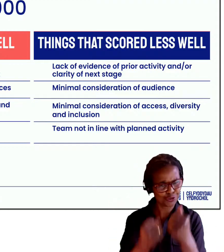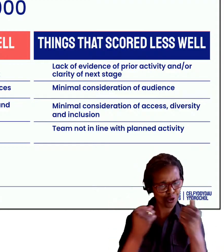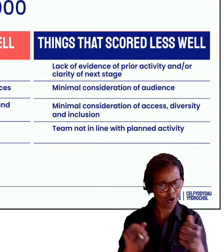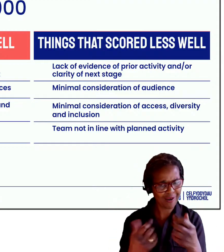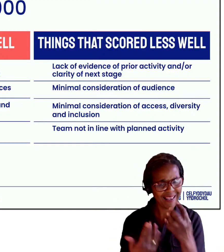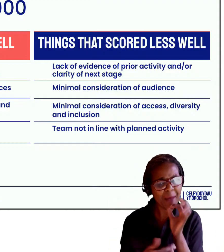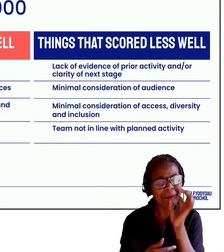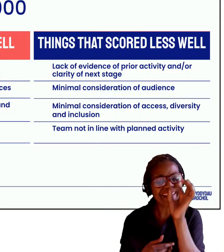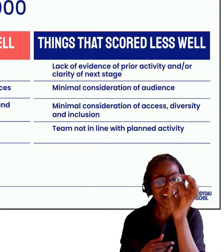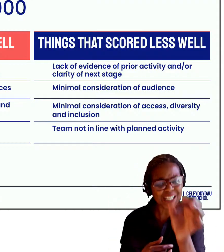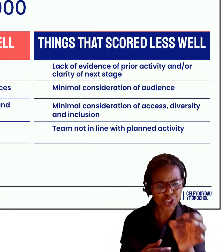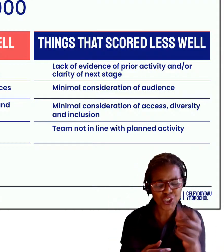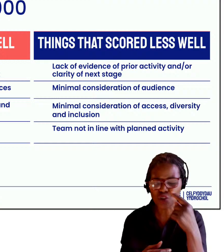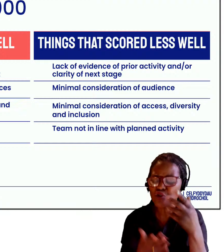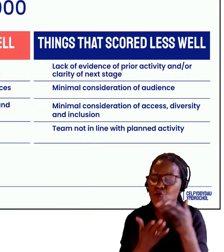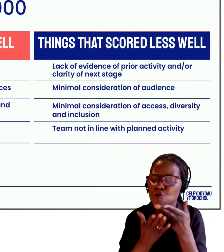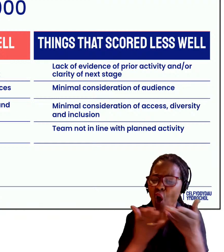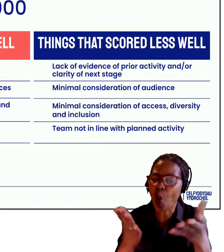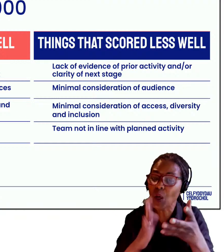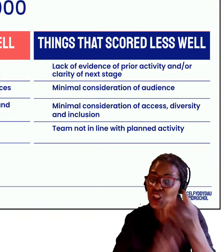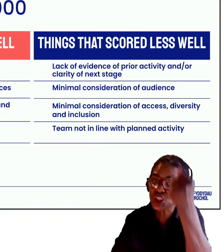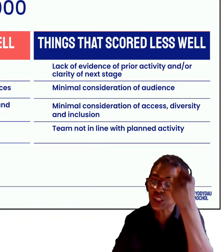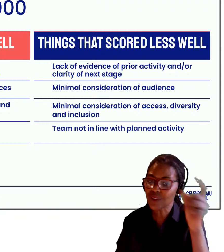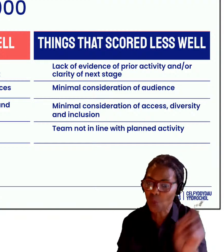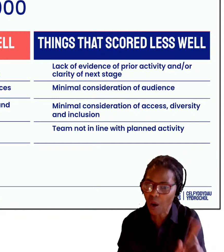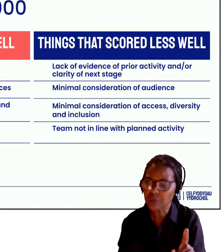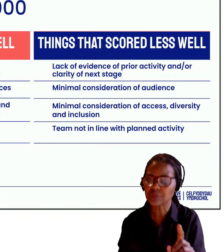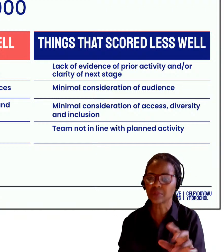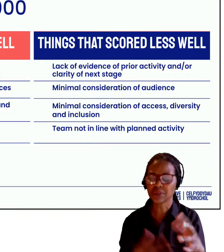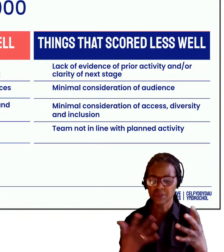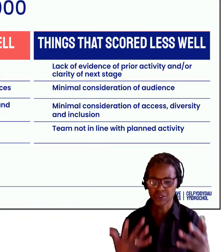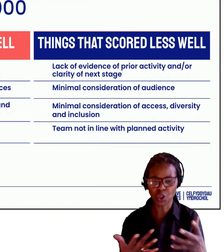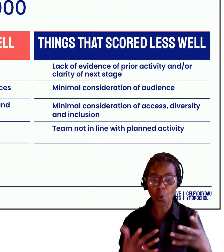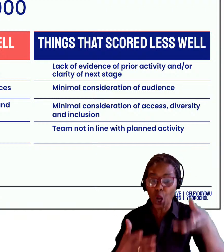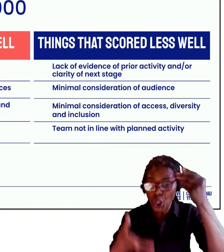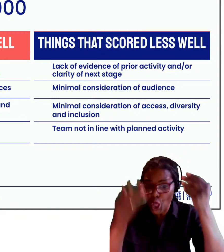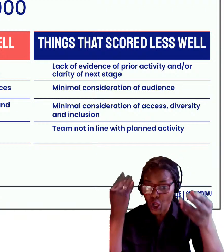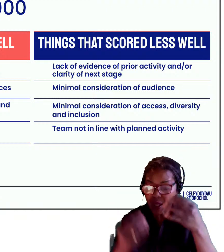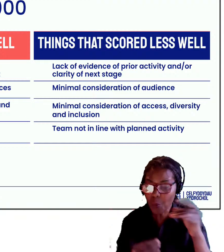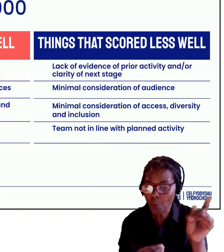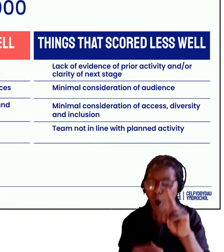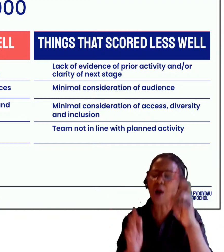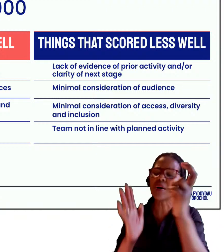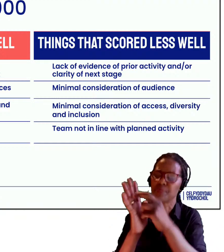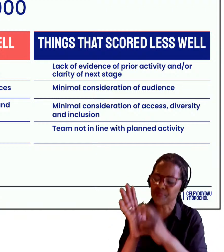far. You know, they shared the challenges, the learnings gathered along the way, and provided links to